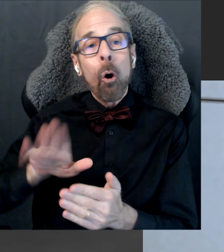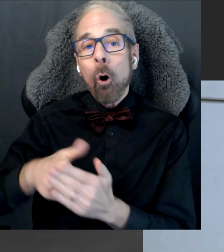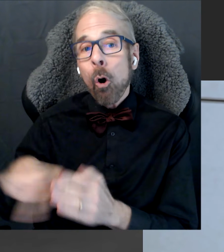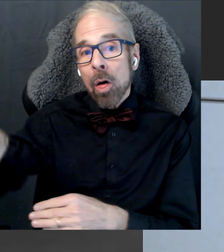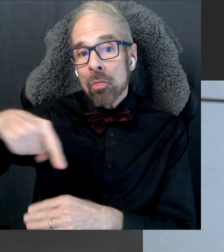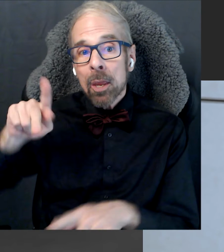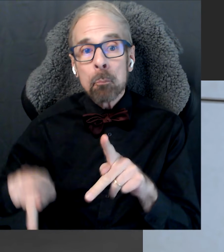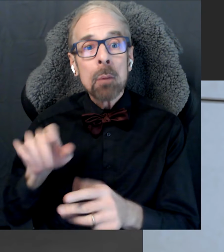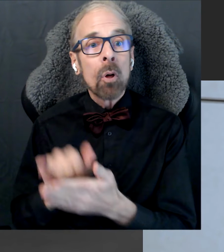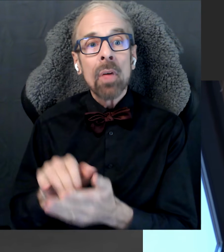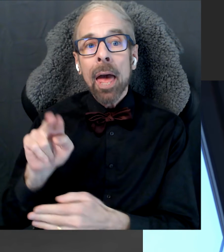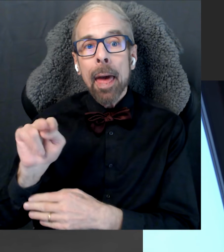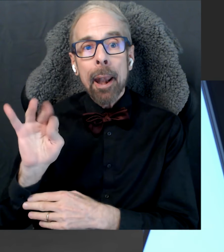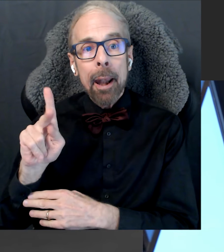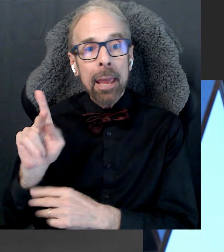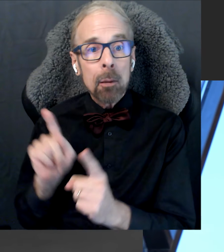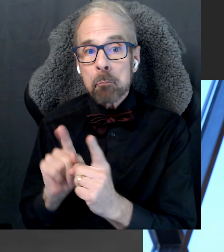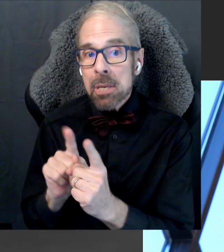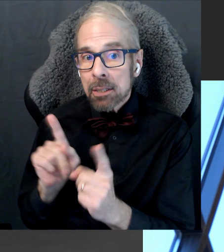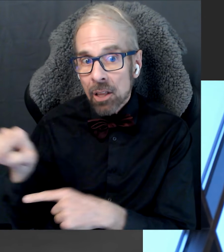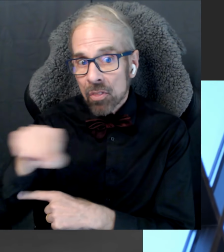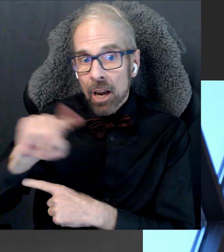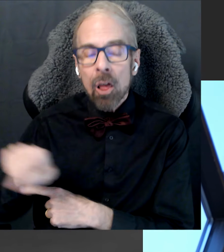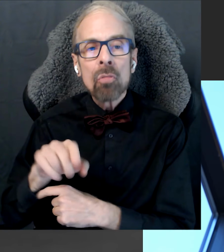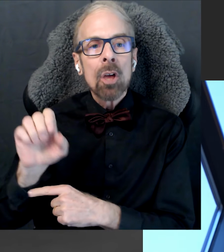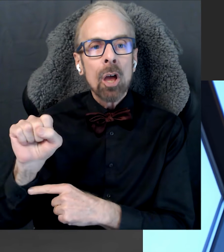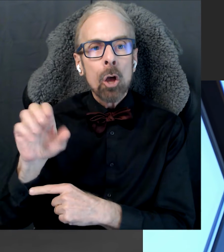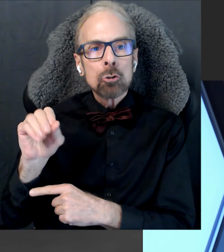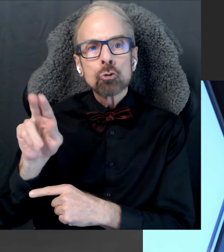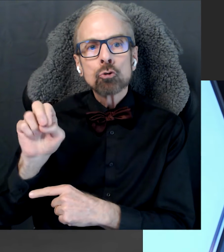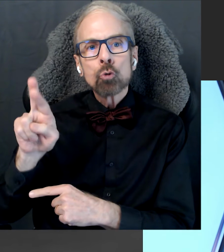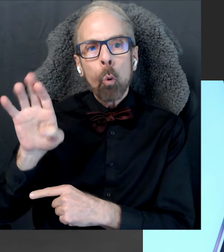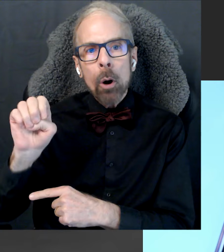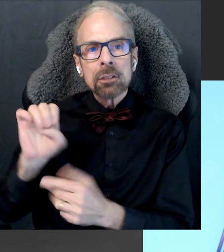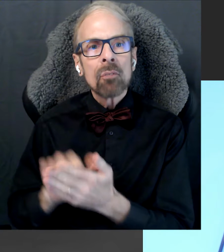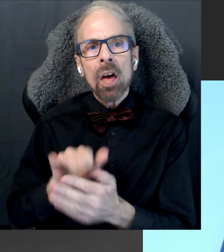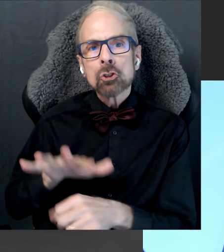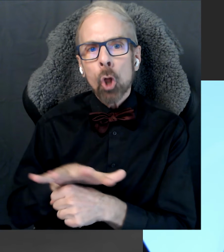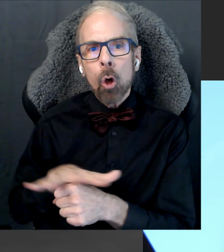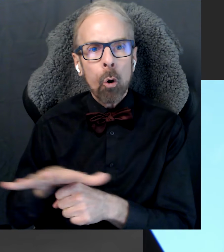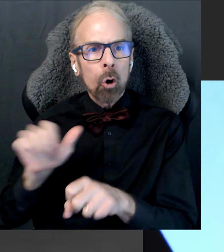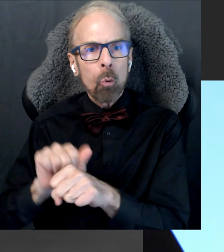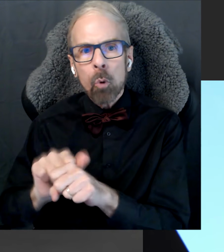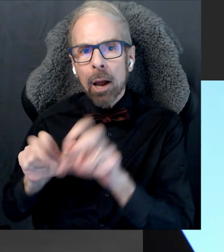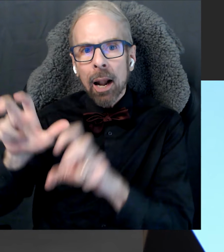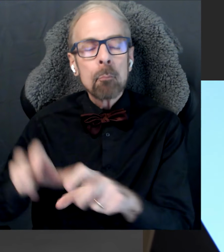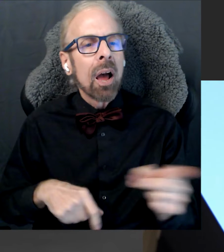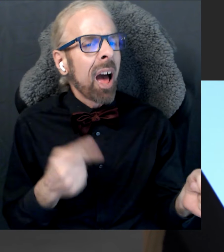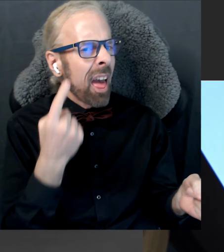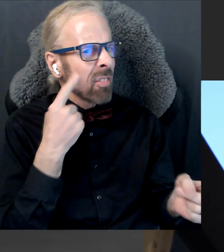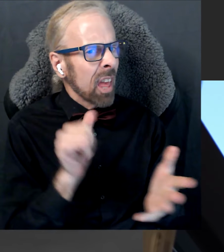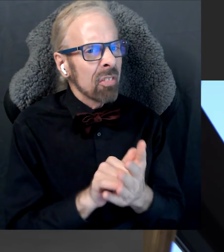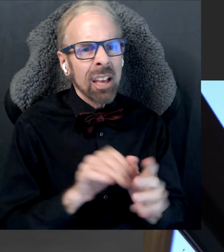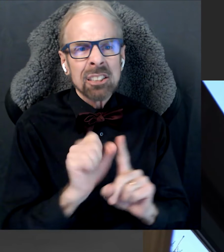all people that Nick meets up with at the Source, which is our local rock climbing gym. I think this scenario with rock climbing